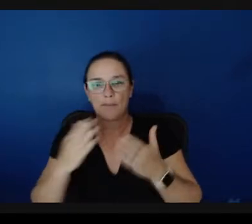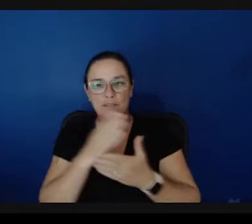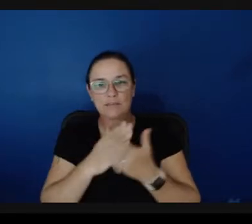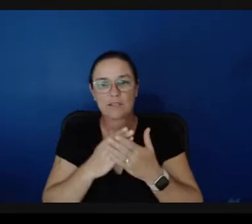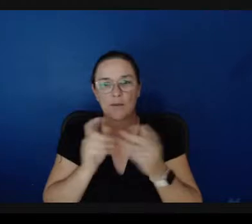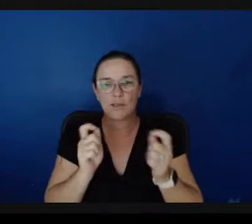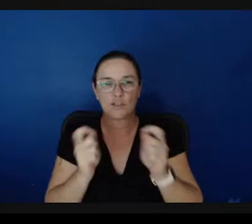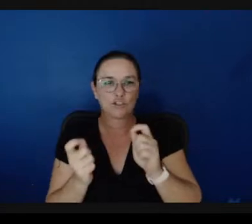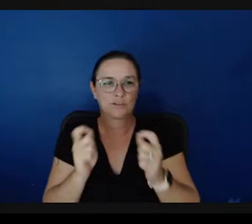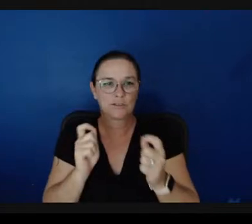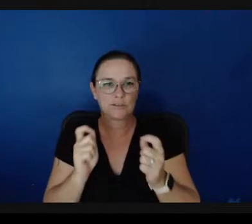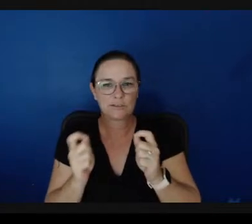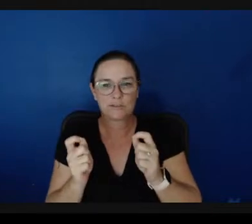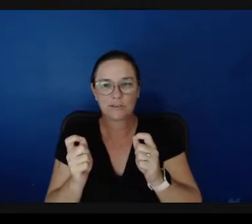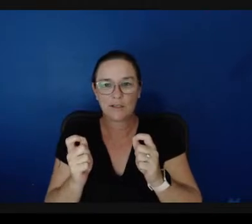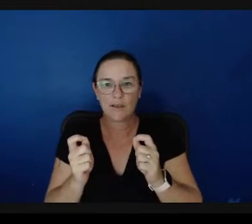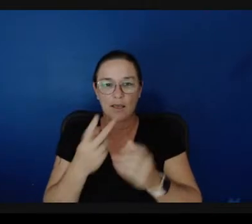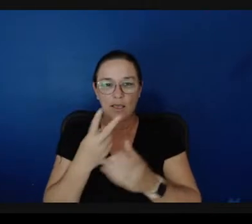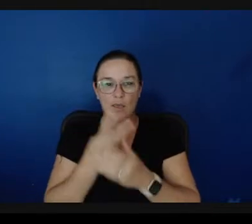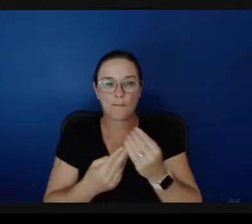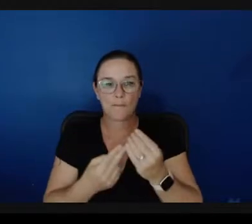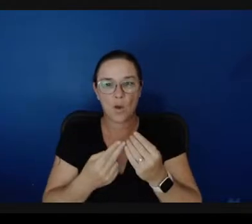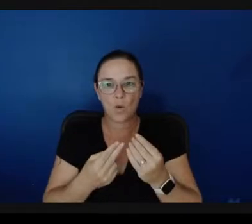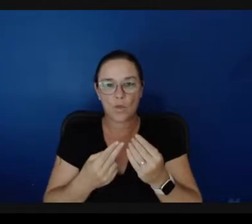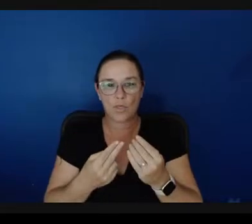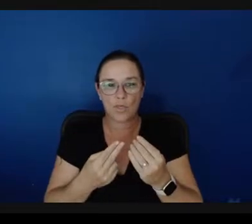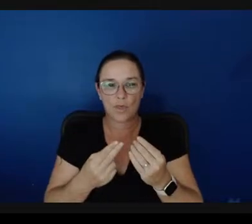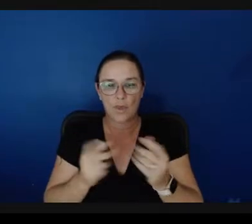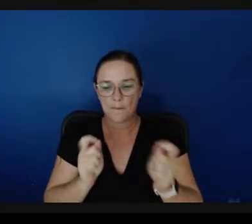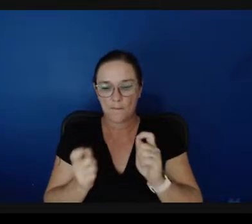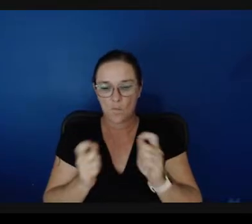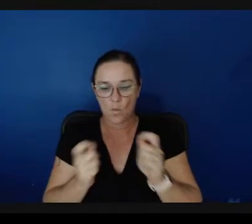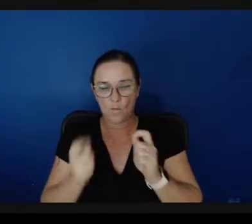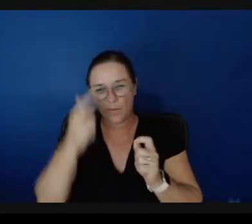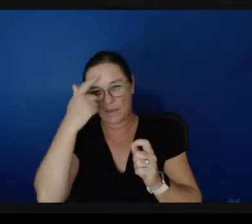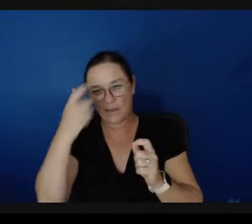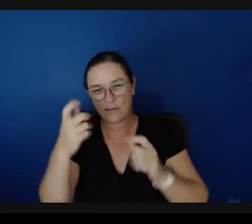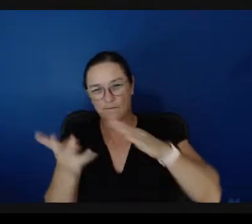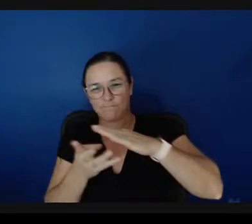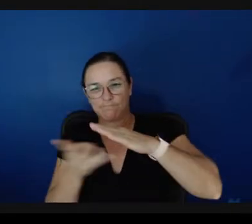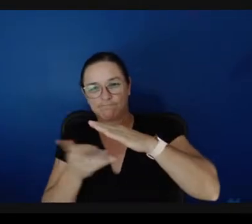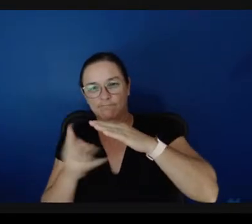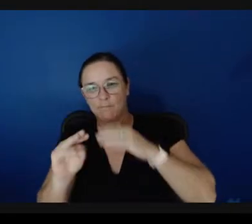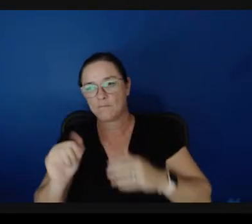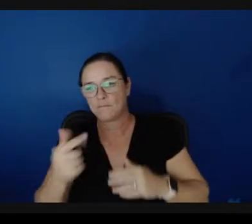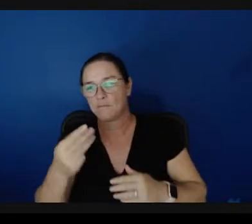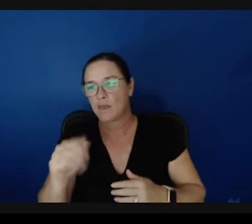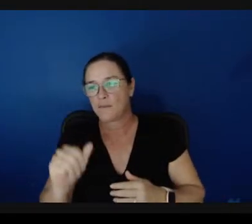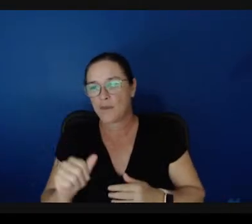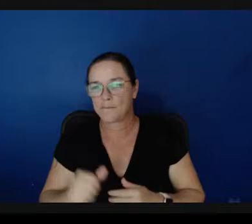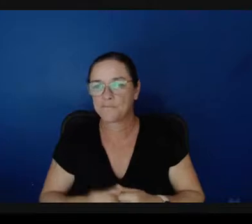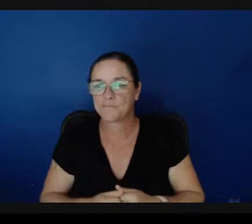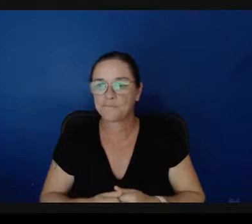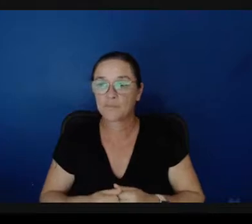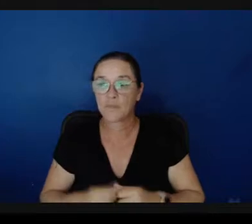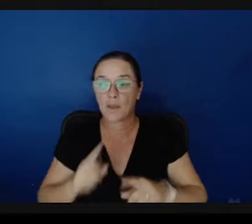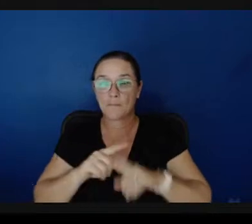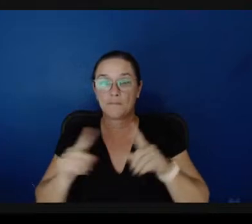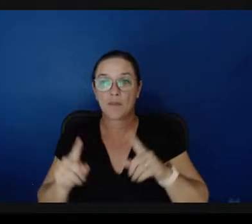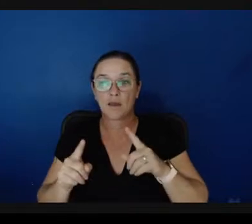are both adjusting to magma coming in. But if we pull back to the last 2